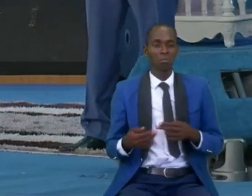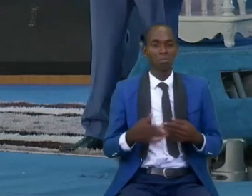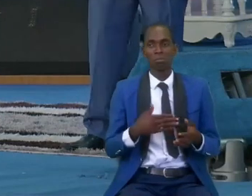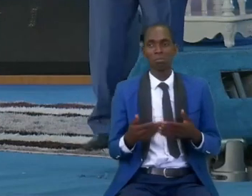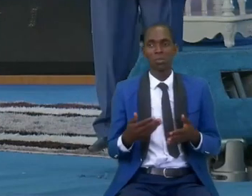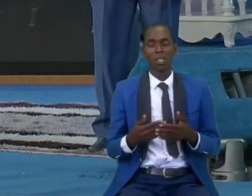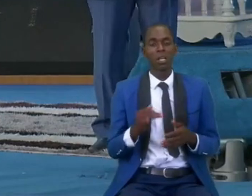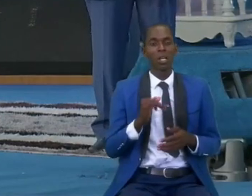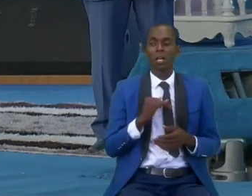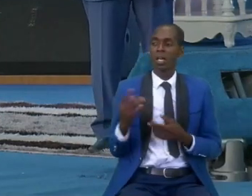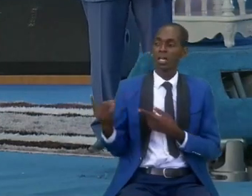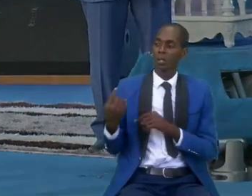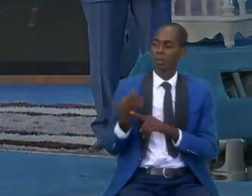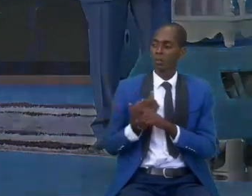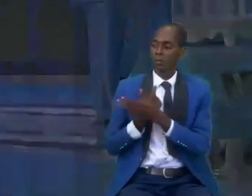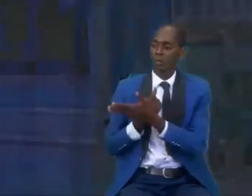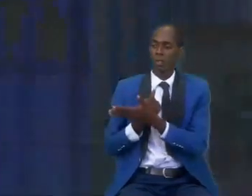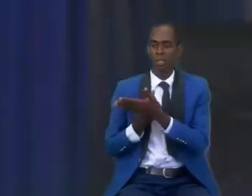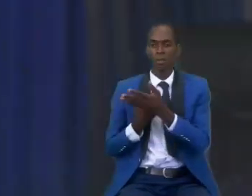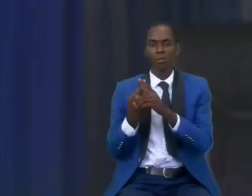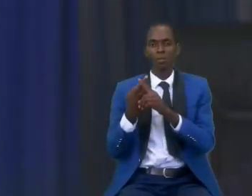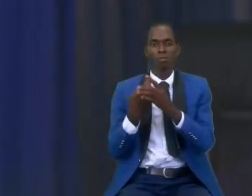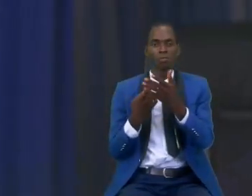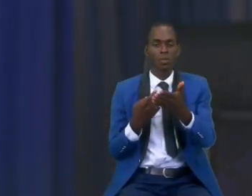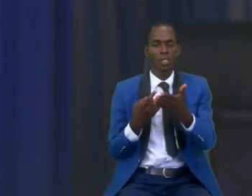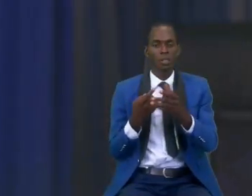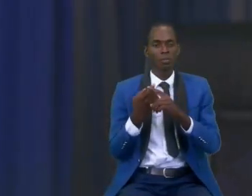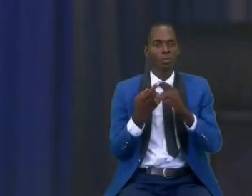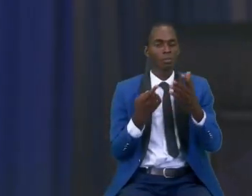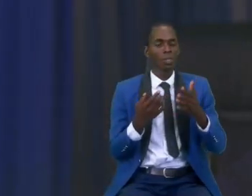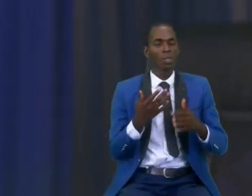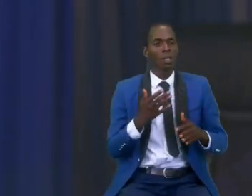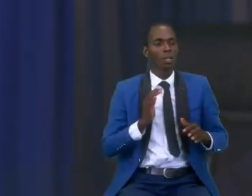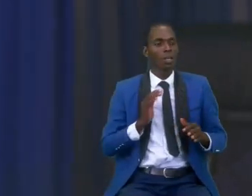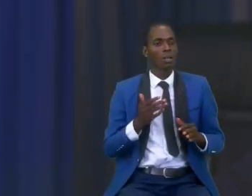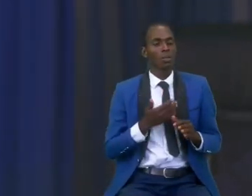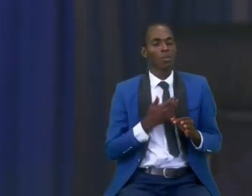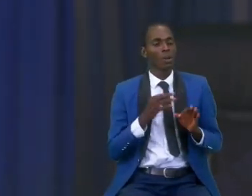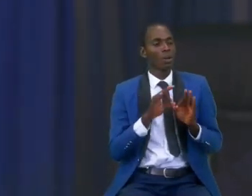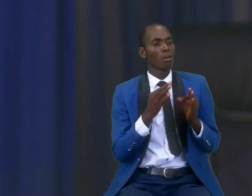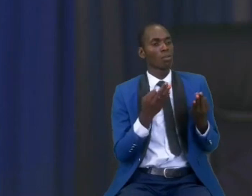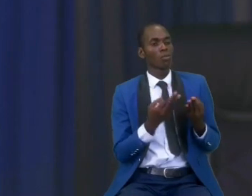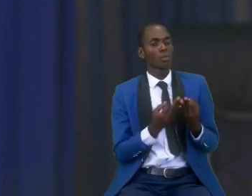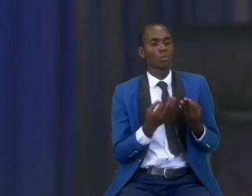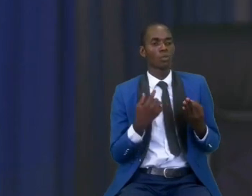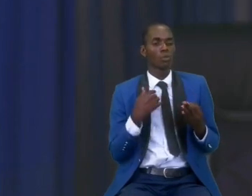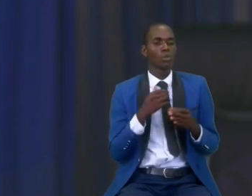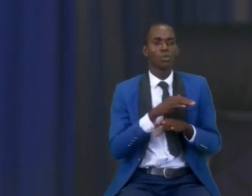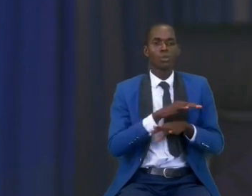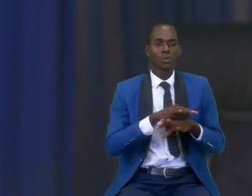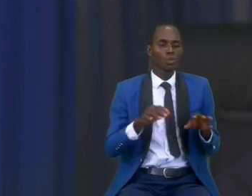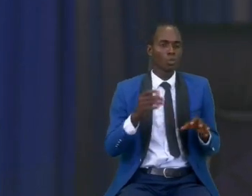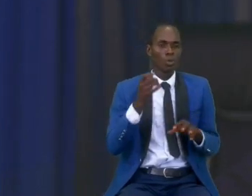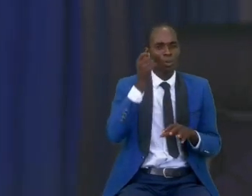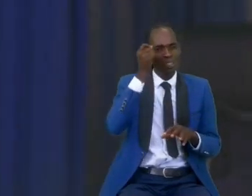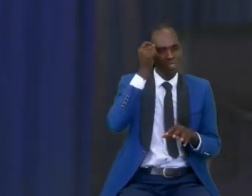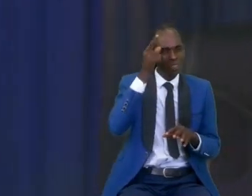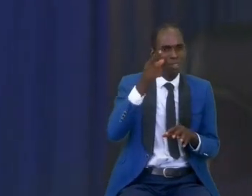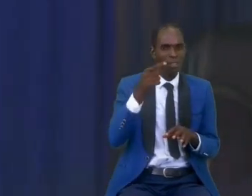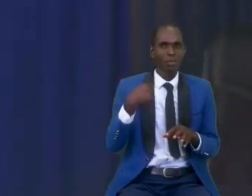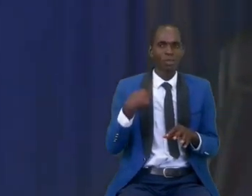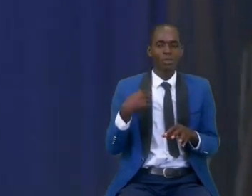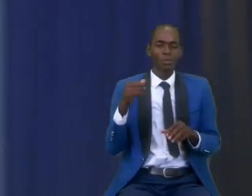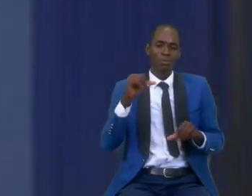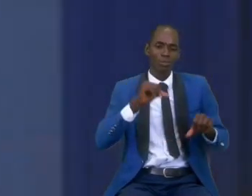our families, they don't generally understand or study science, but here I am, I don't know what will happen. Okay, thank